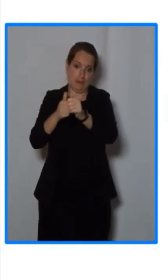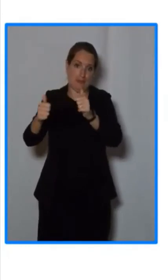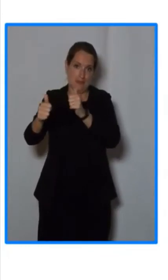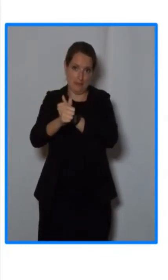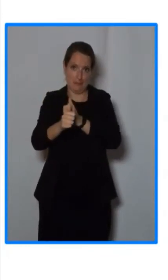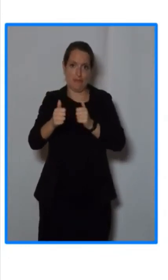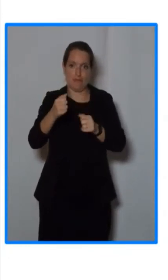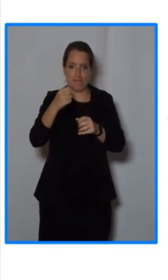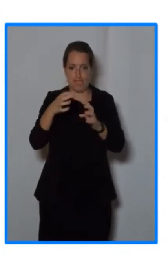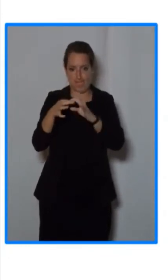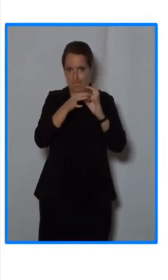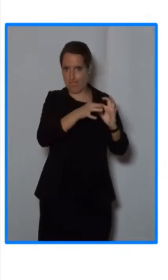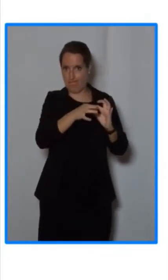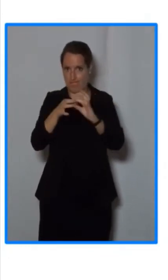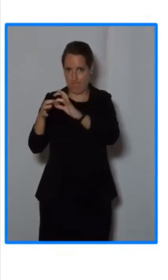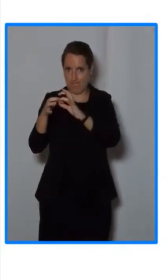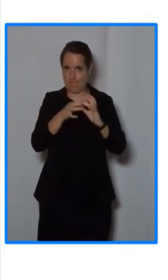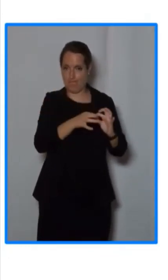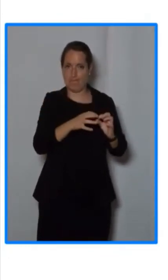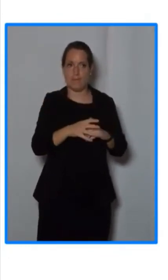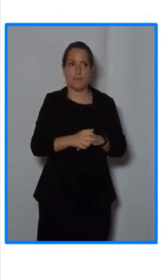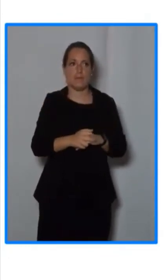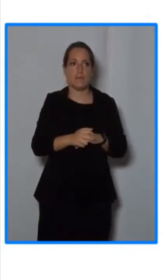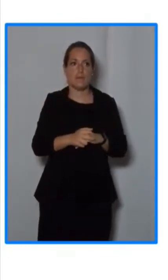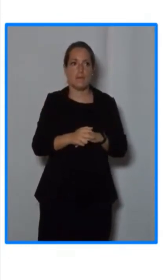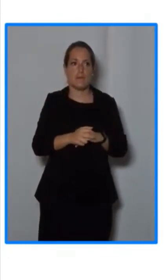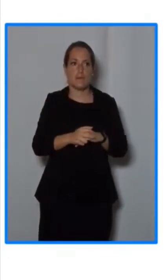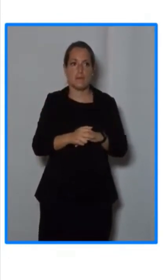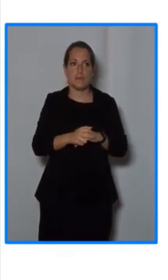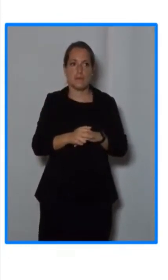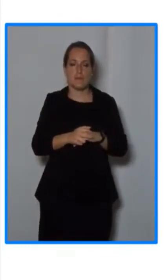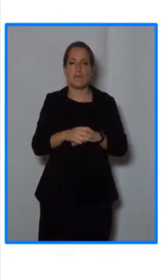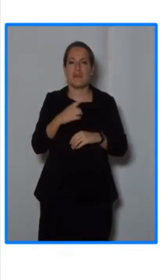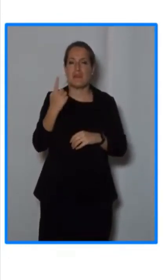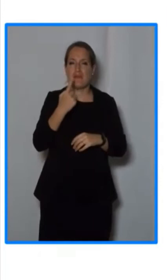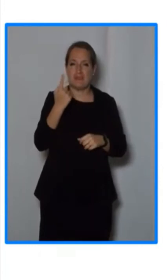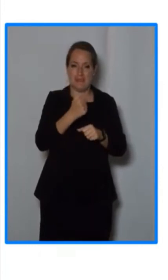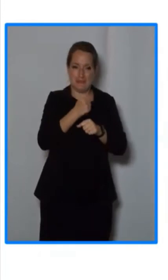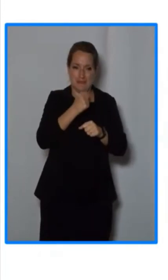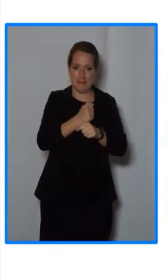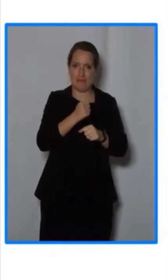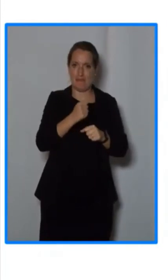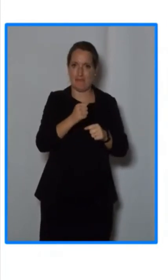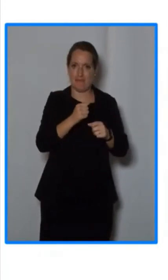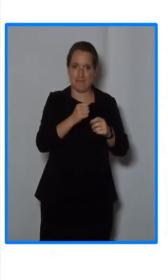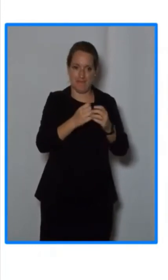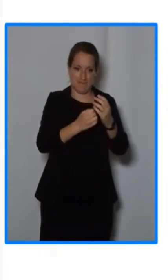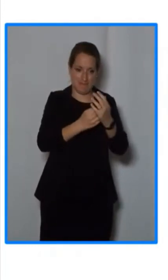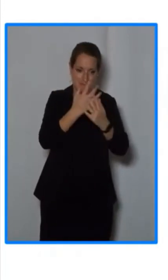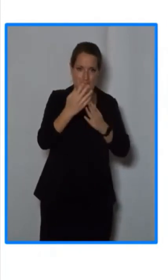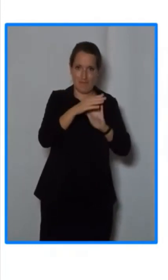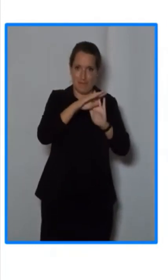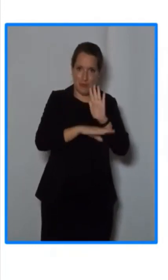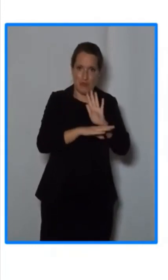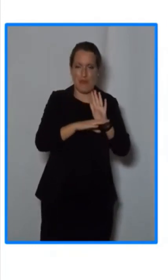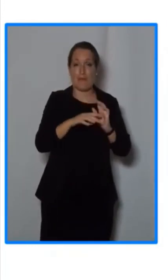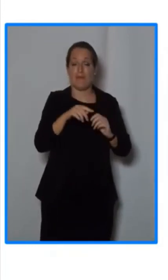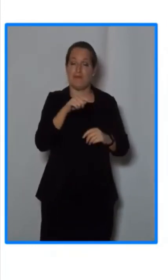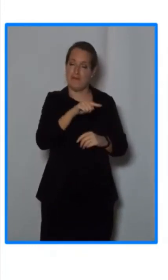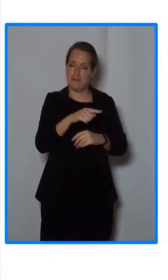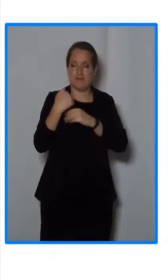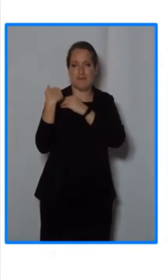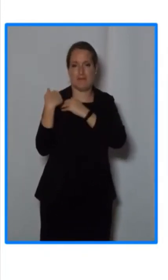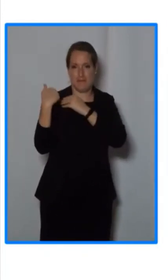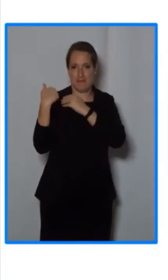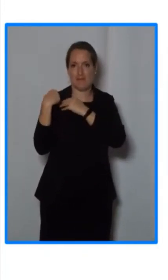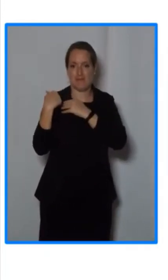and accessibility. Technically, developers are responsible for implementing accessible definitions like HTML ARIA attributes, and they